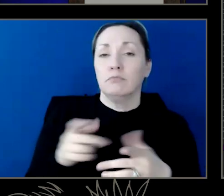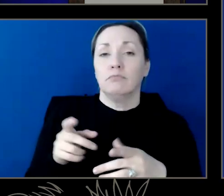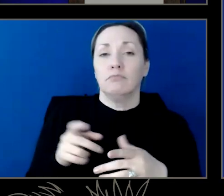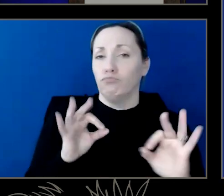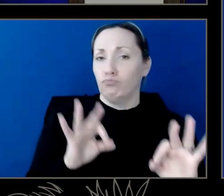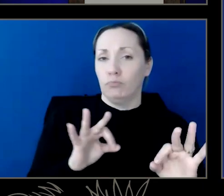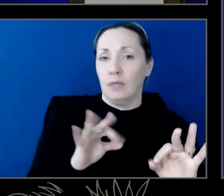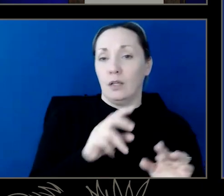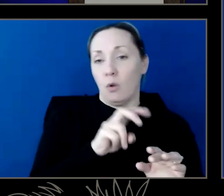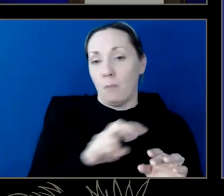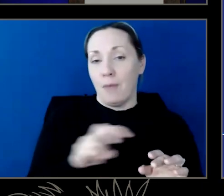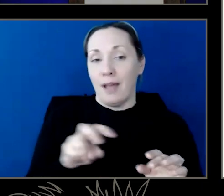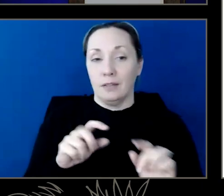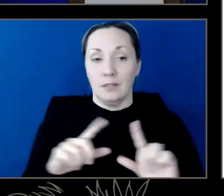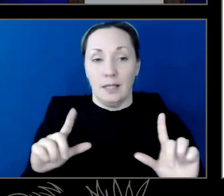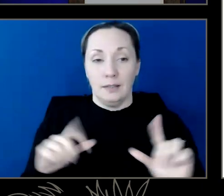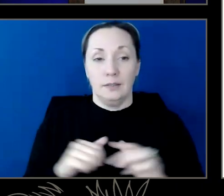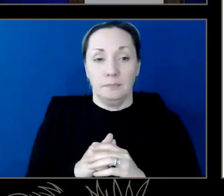our slides, yay.